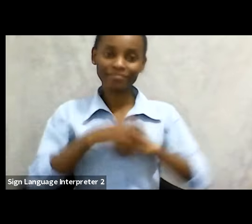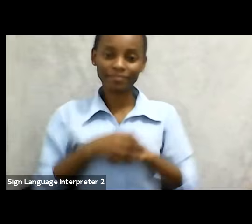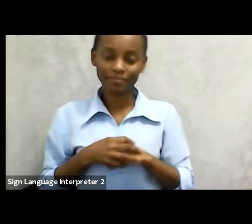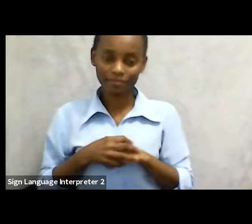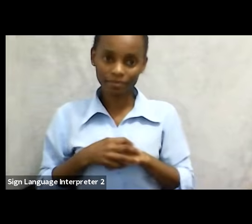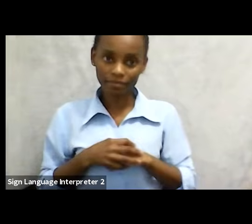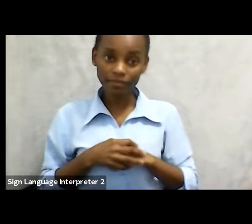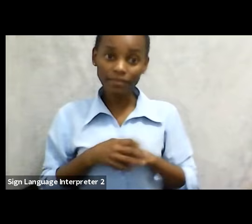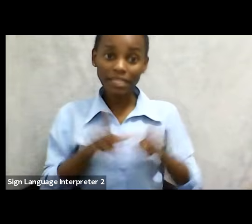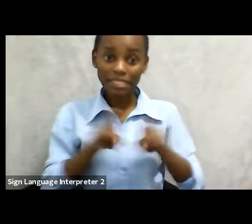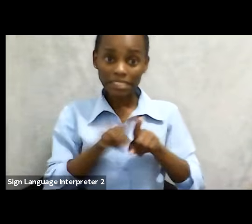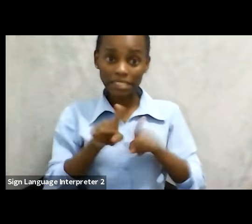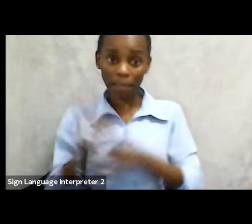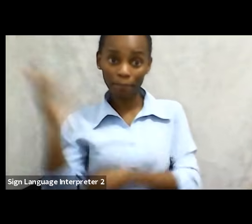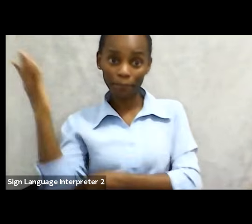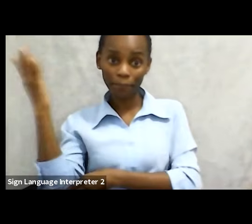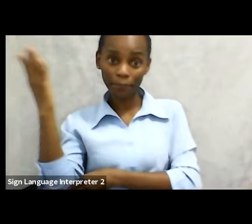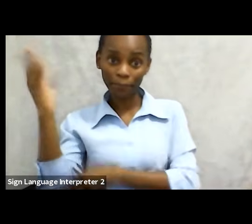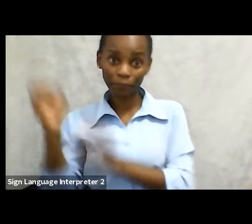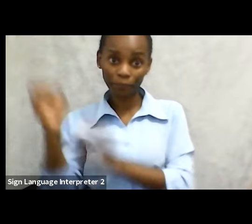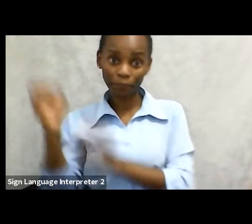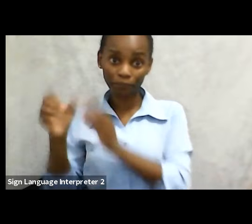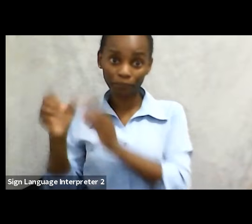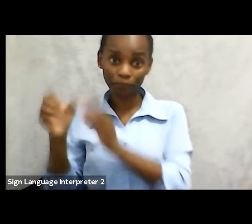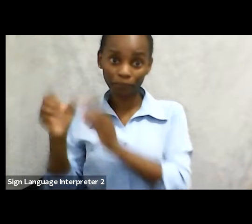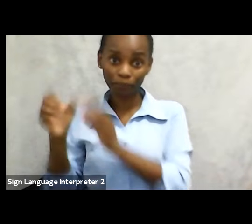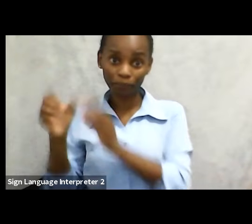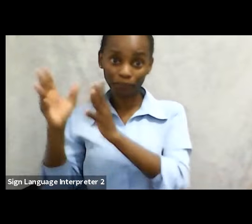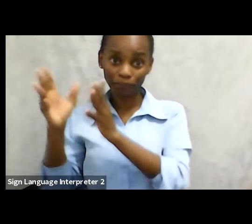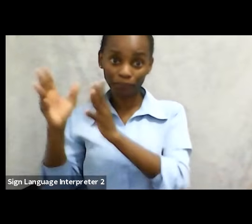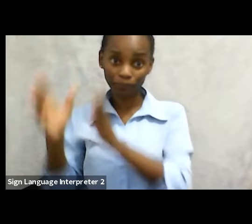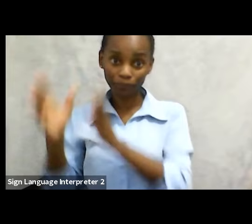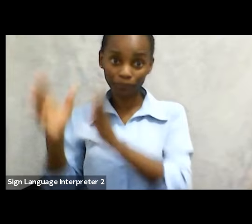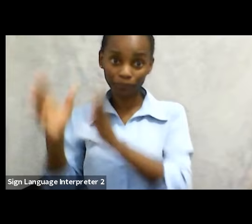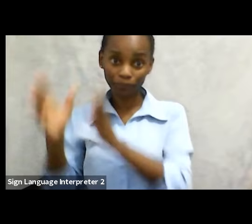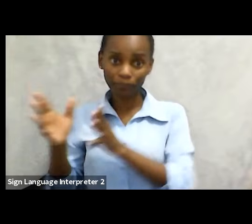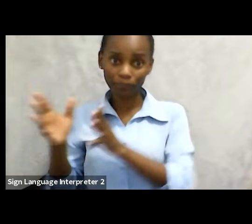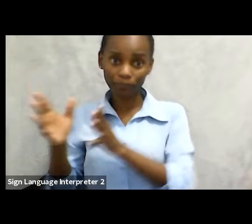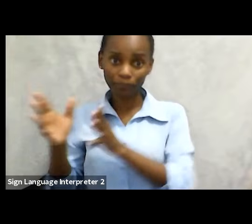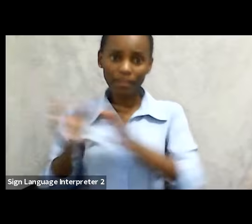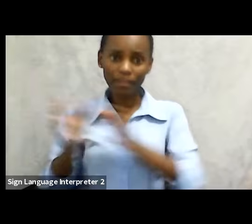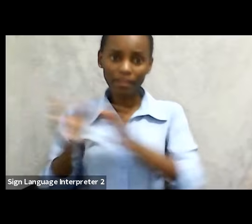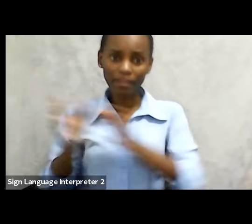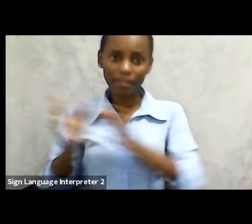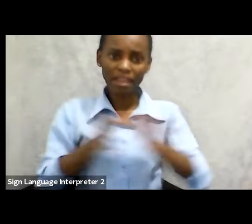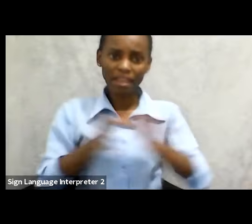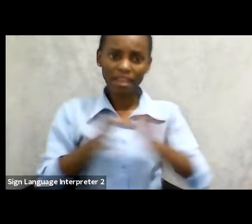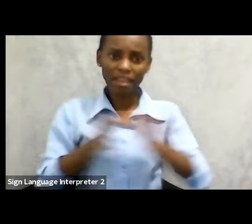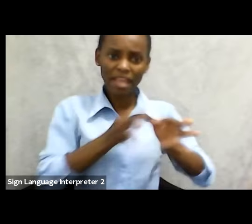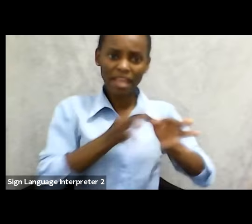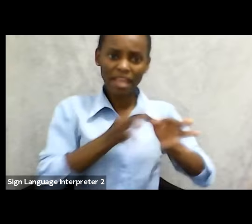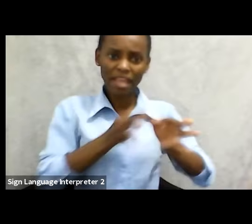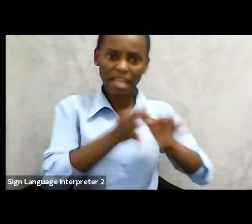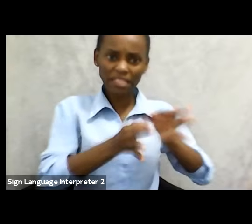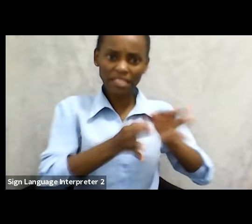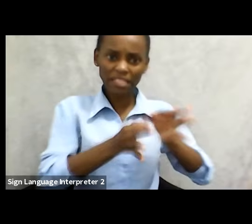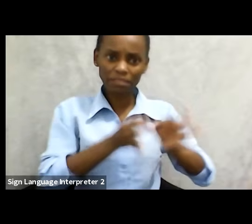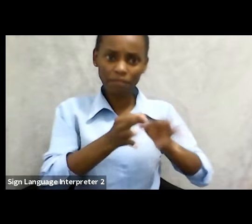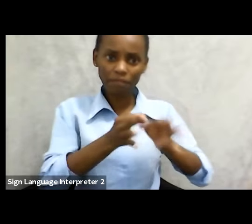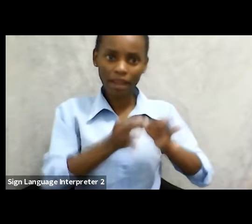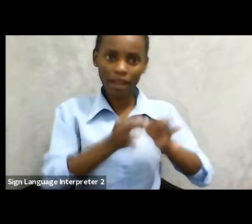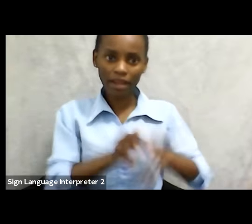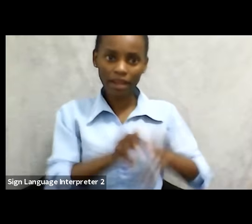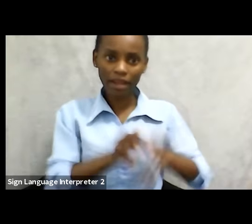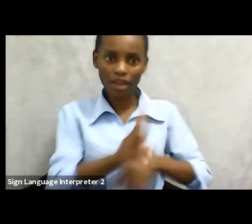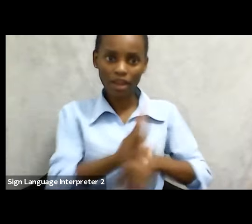touched, Justin, on the reps, the representatives, how easy it can